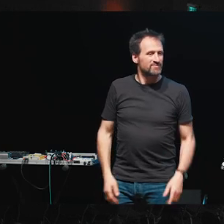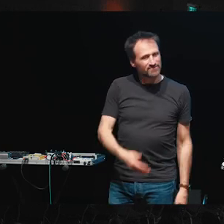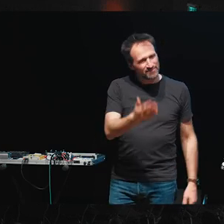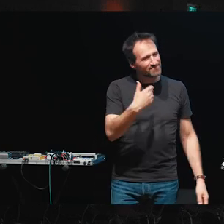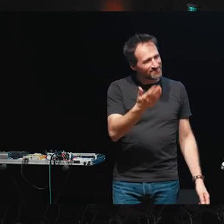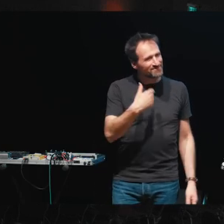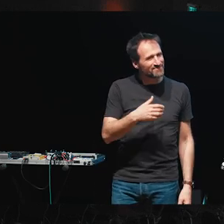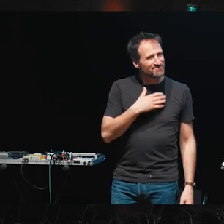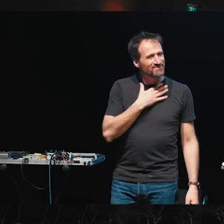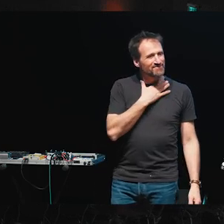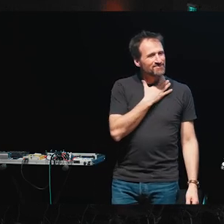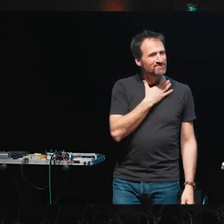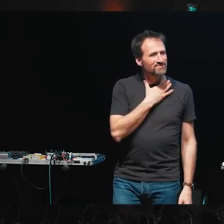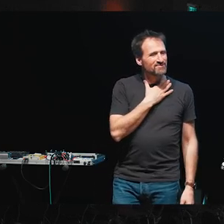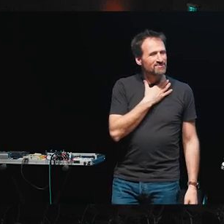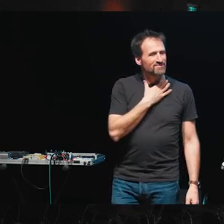Just tell me.